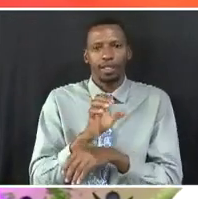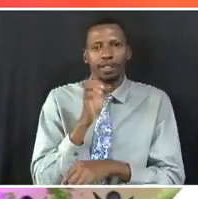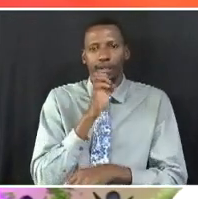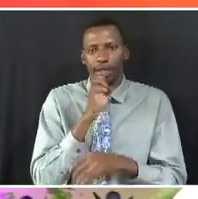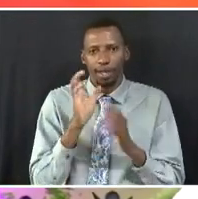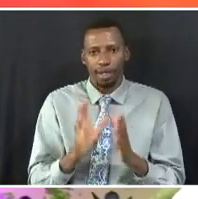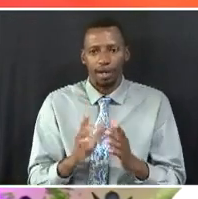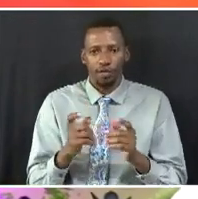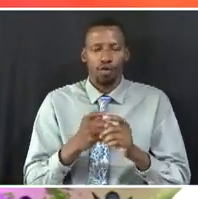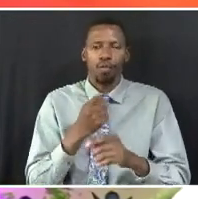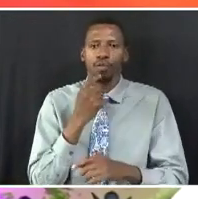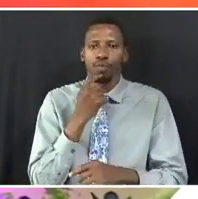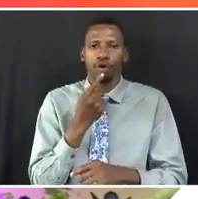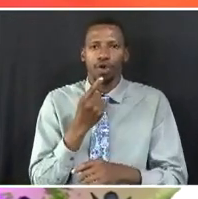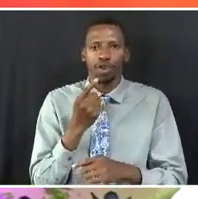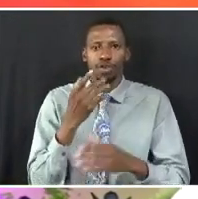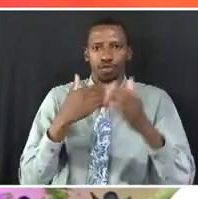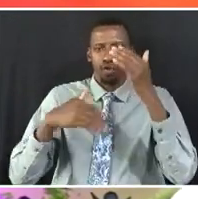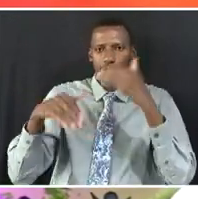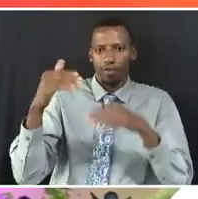Moi University SDA Church,